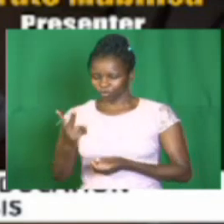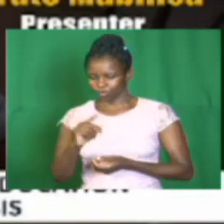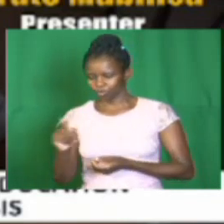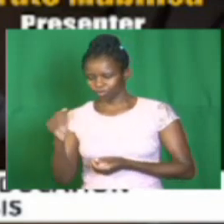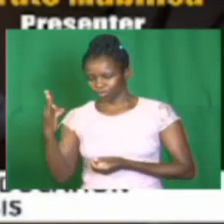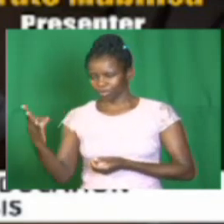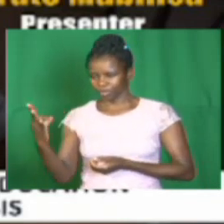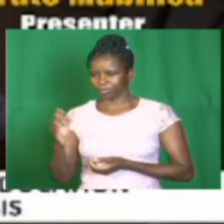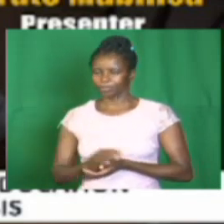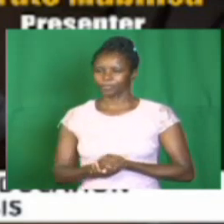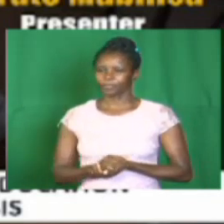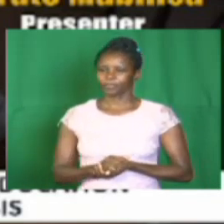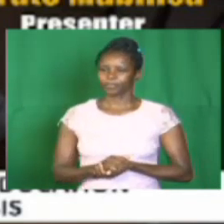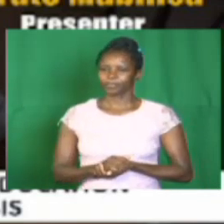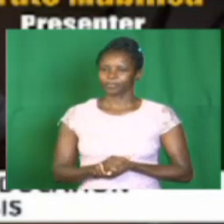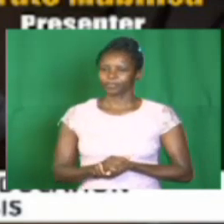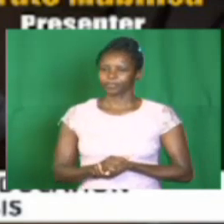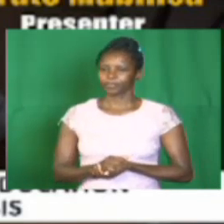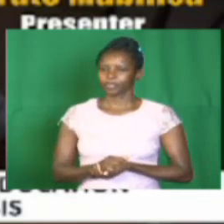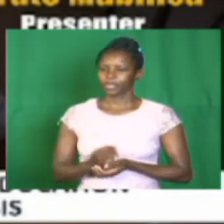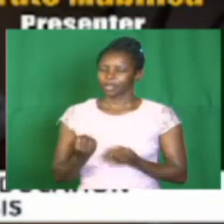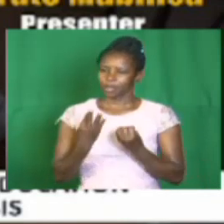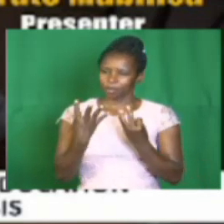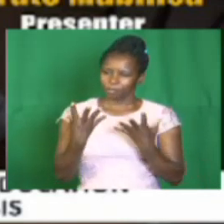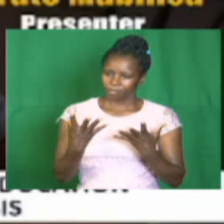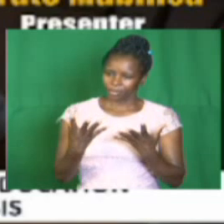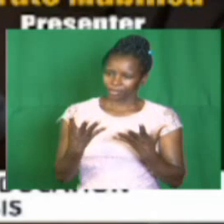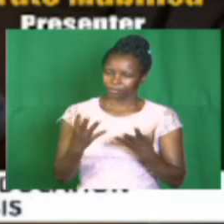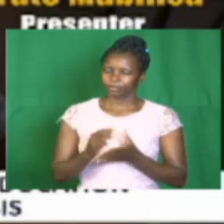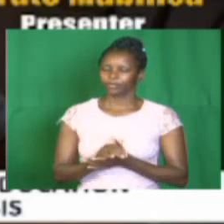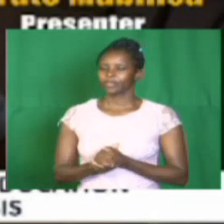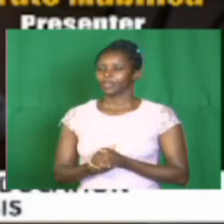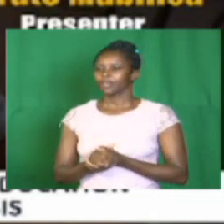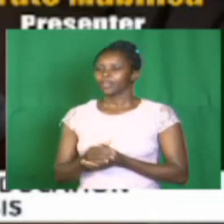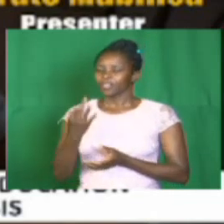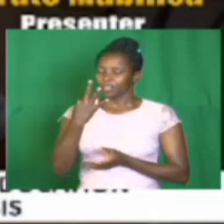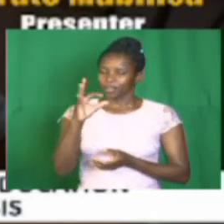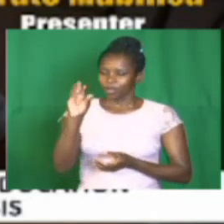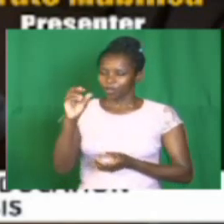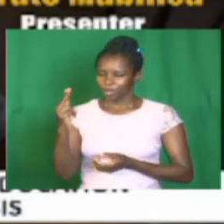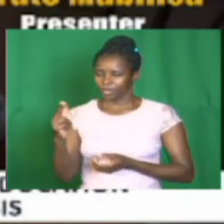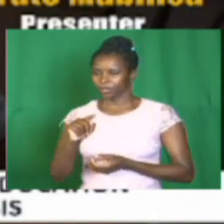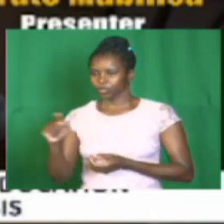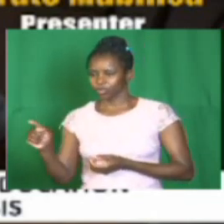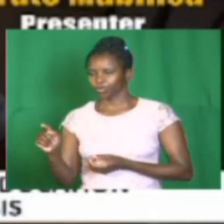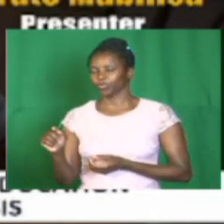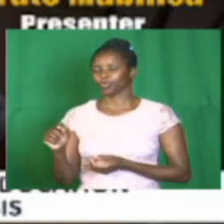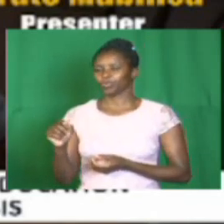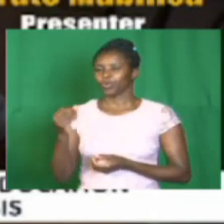to 3:08 p.m. And then we have mathematics for the Form 3s from 3:08 p.m.